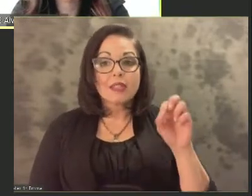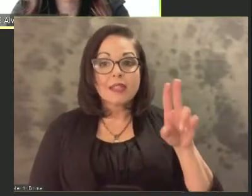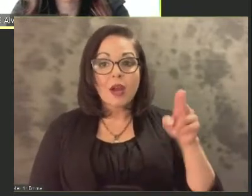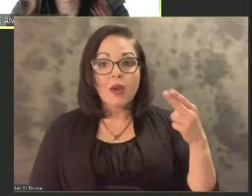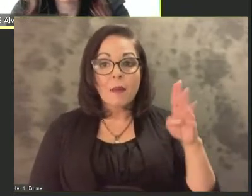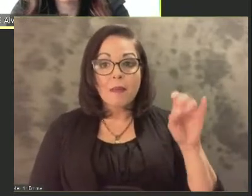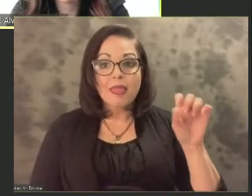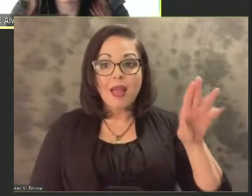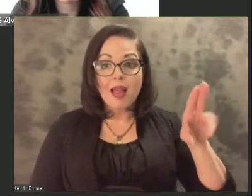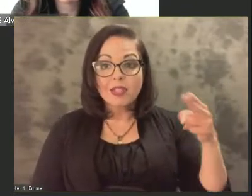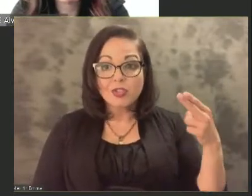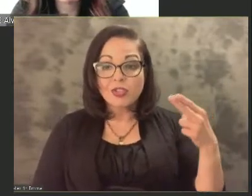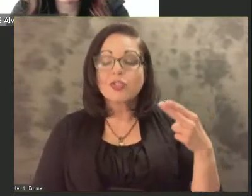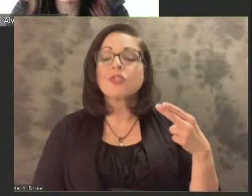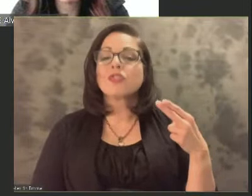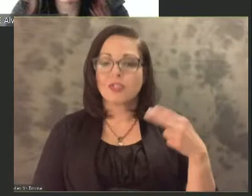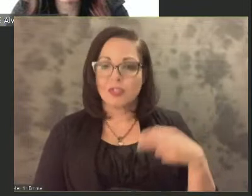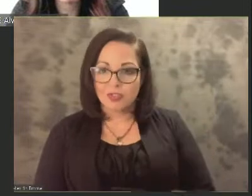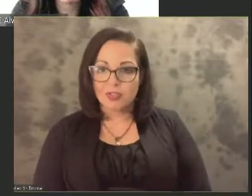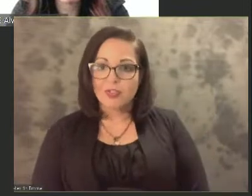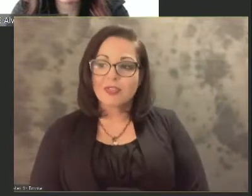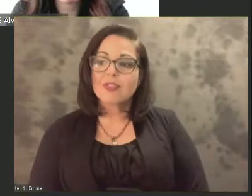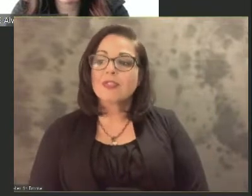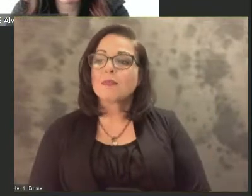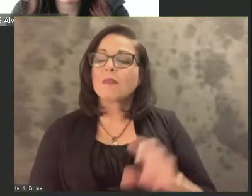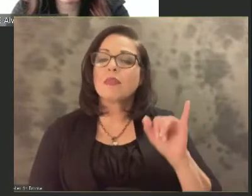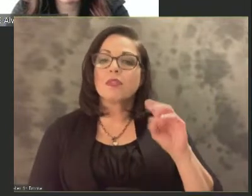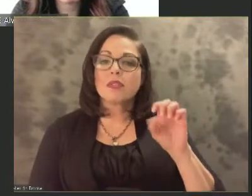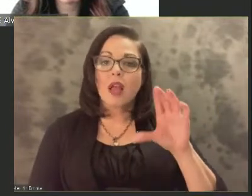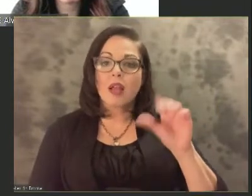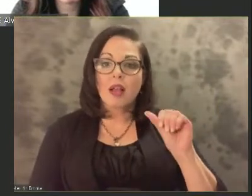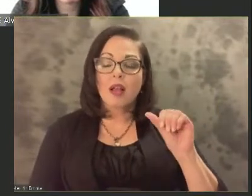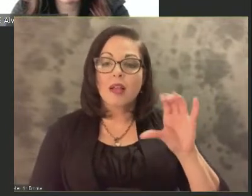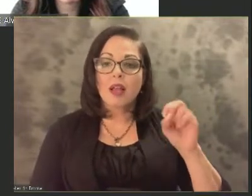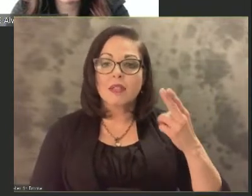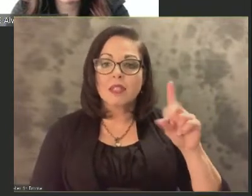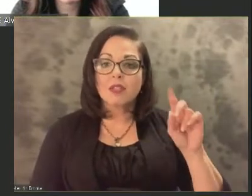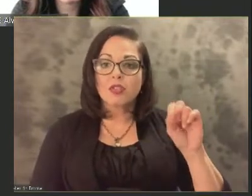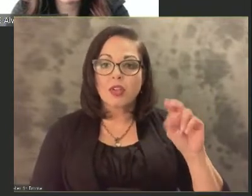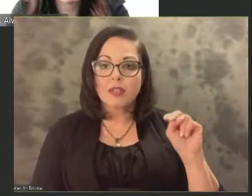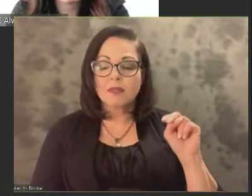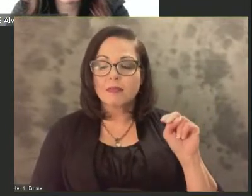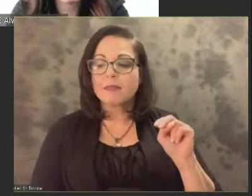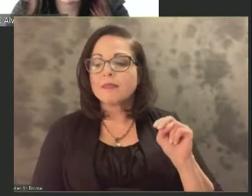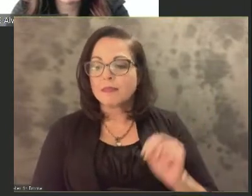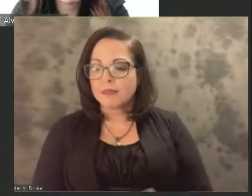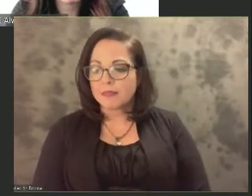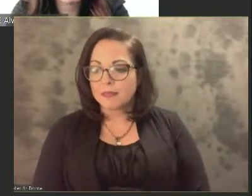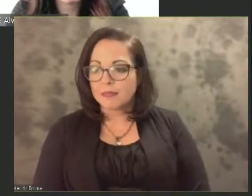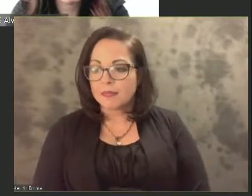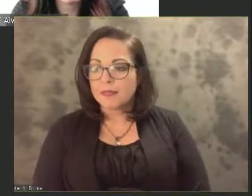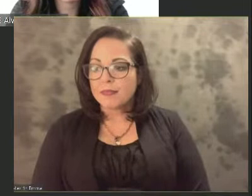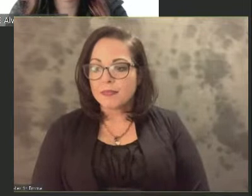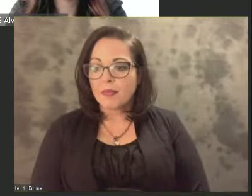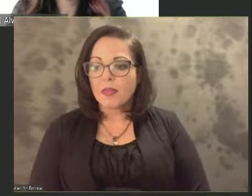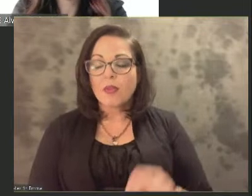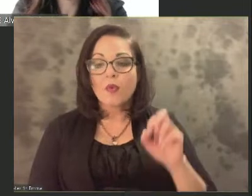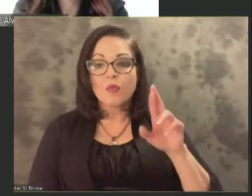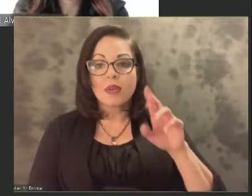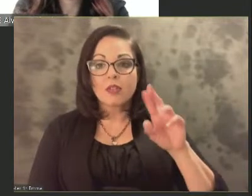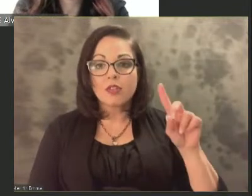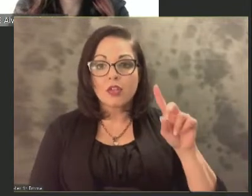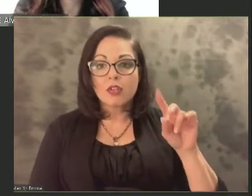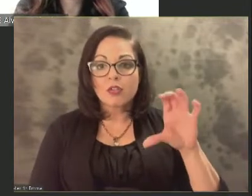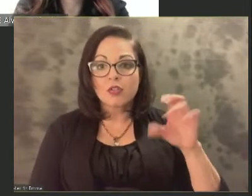Bleish. Present. Dr. Jessica Kadishon. Present. Dr. Richard Cho.